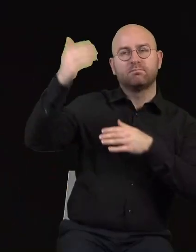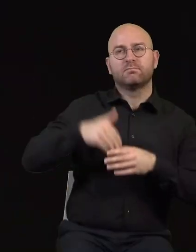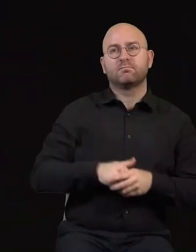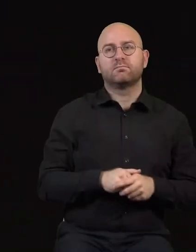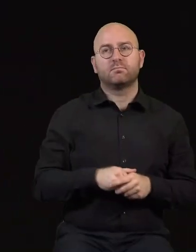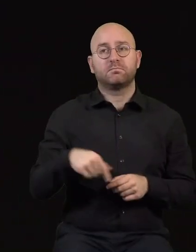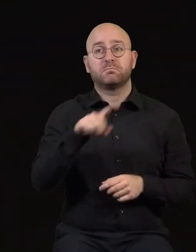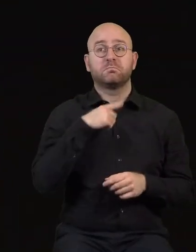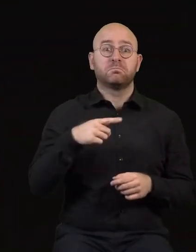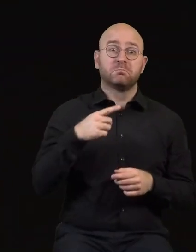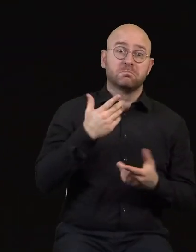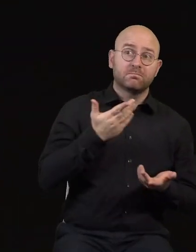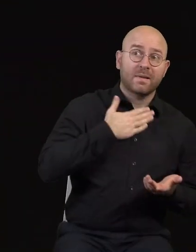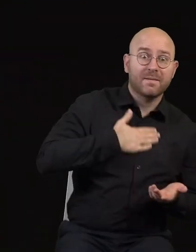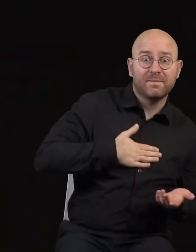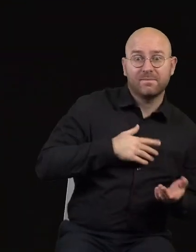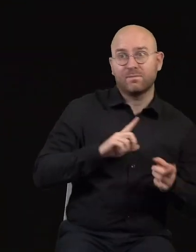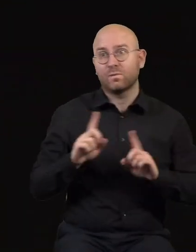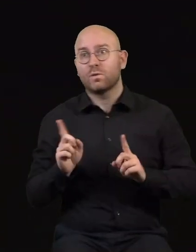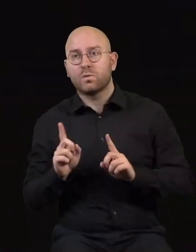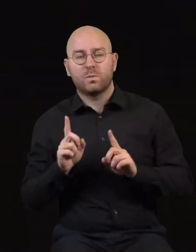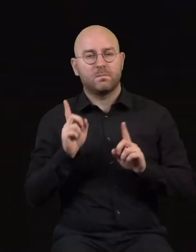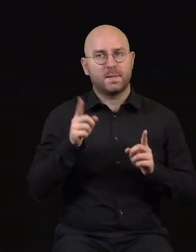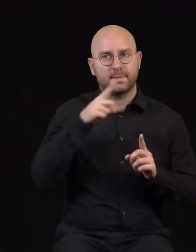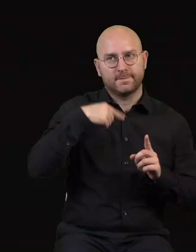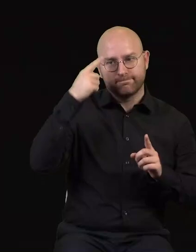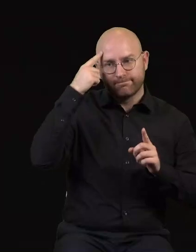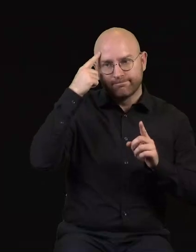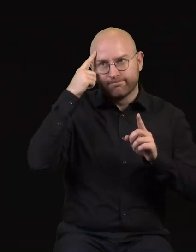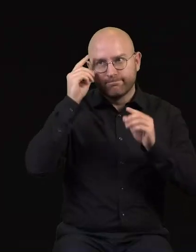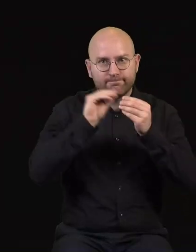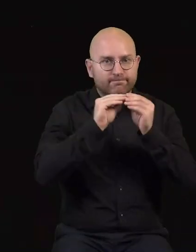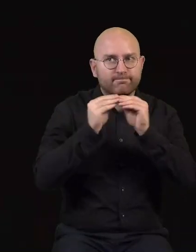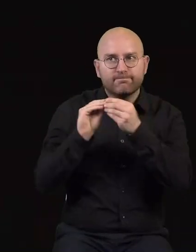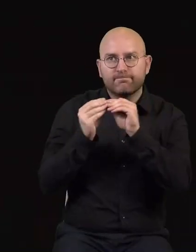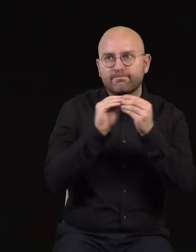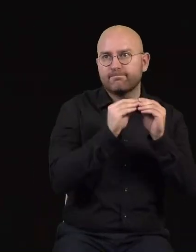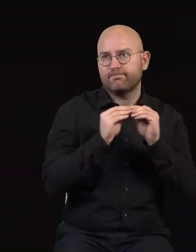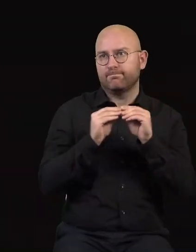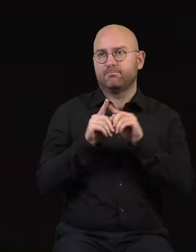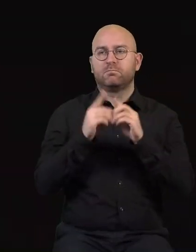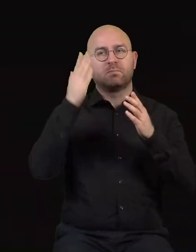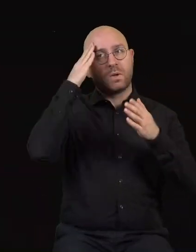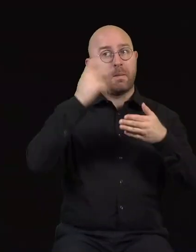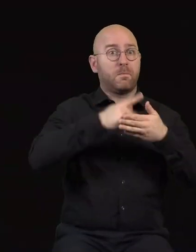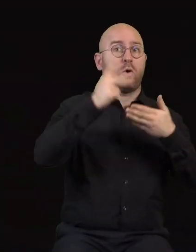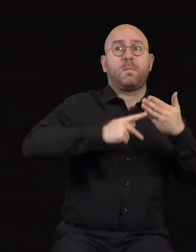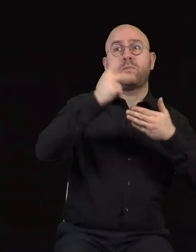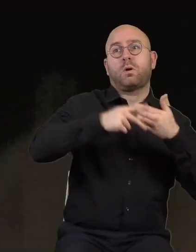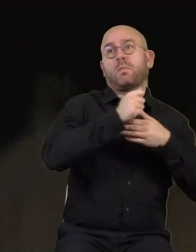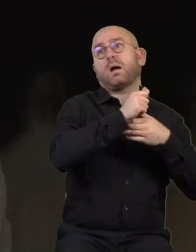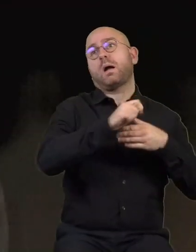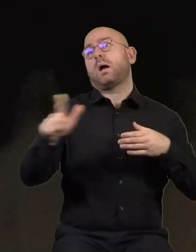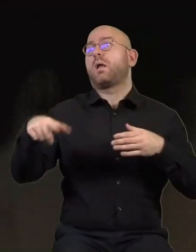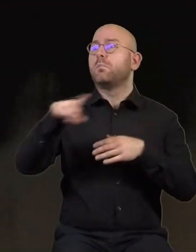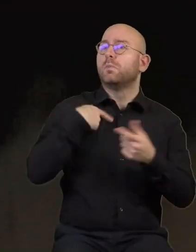programs and we are coordinating all the programs from the same department, which is very important in that sense, because you